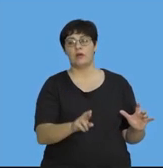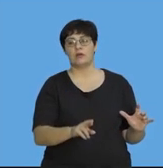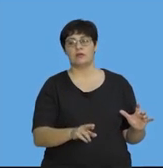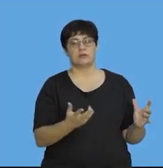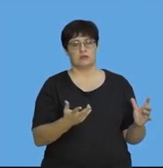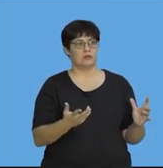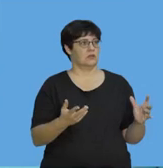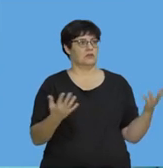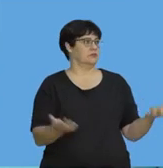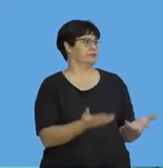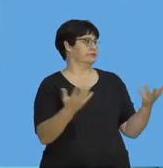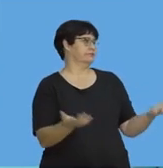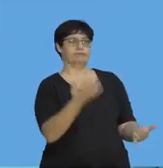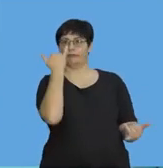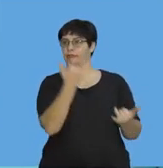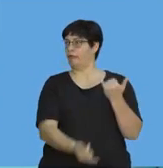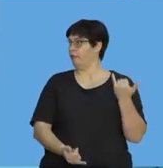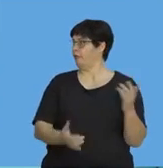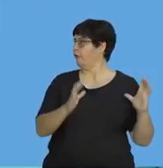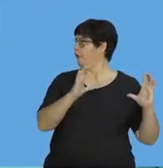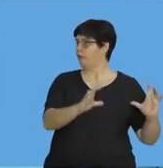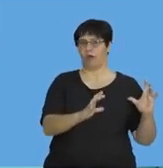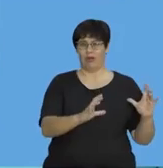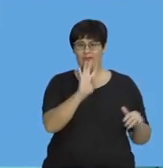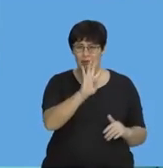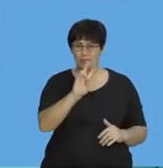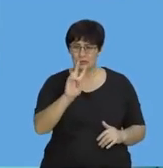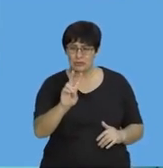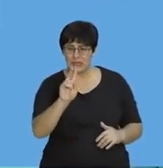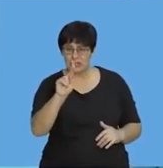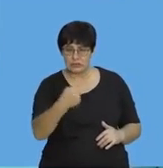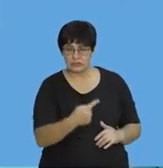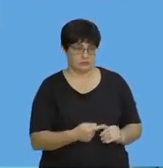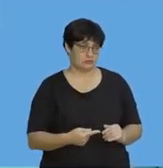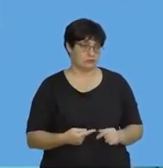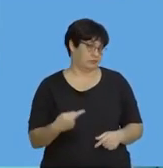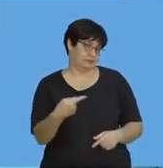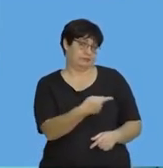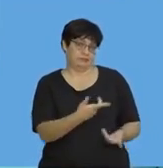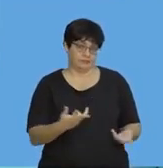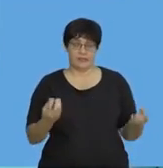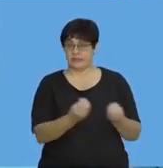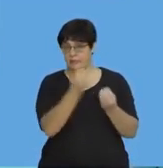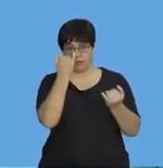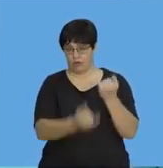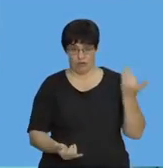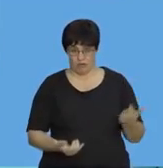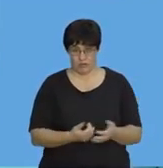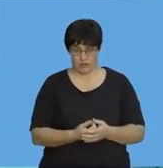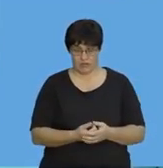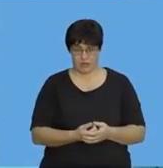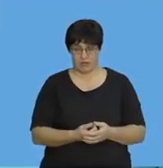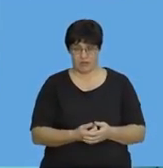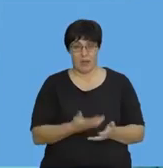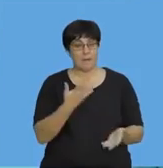going to go, something's wrong. Soccer ball should not be 42 kilograms. Obviously, something's wrong.